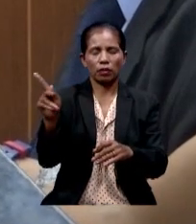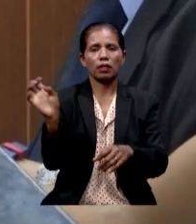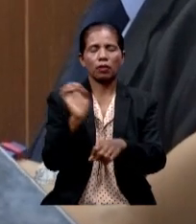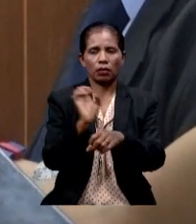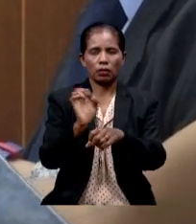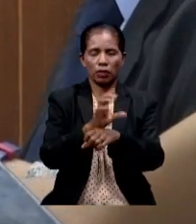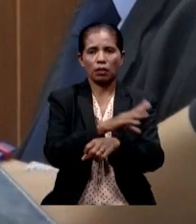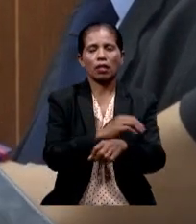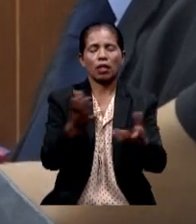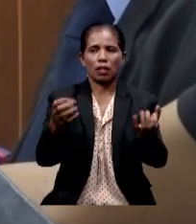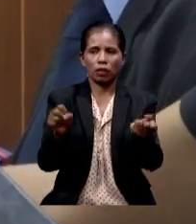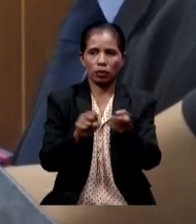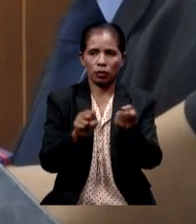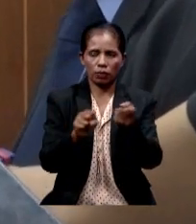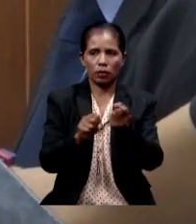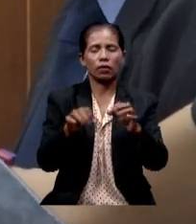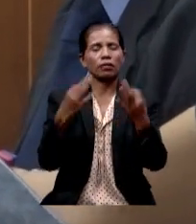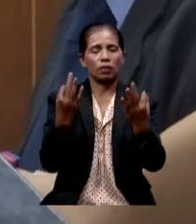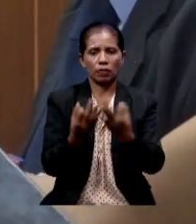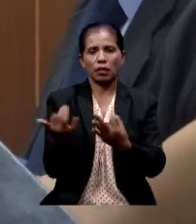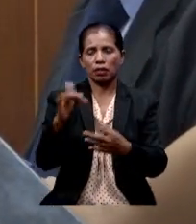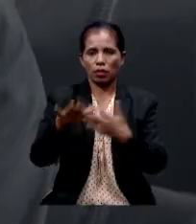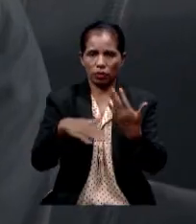as being able to support their families back home in doing so.